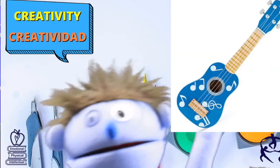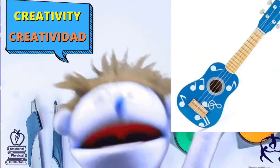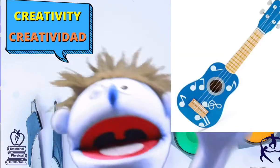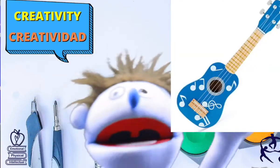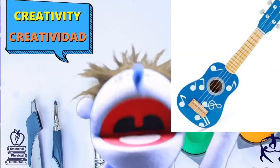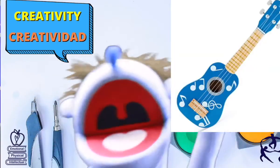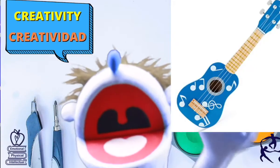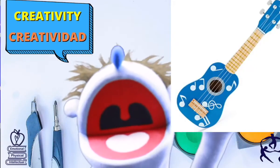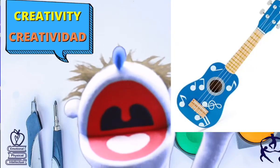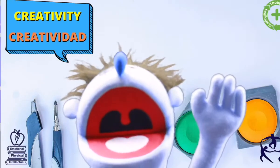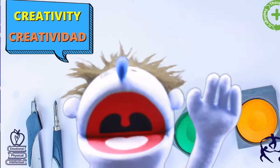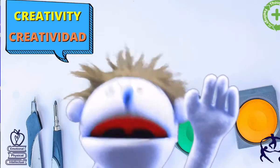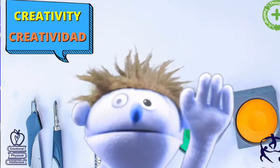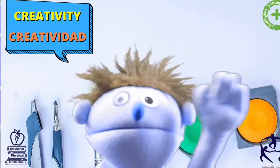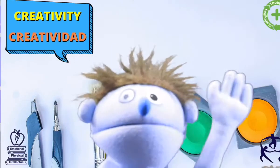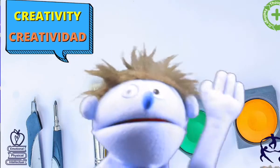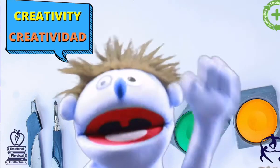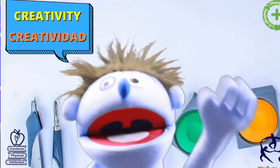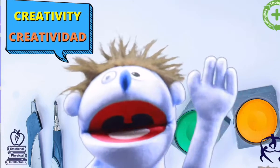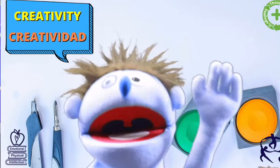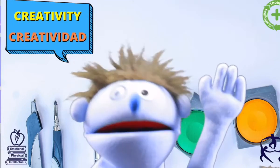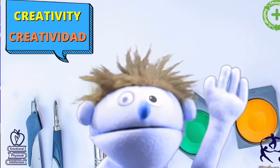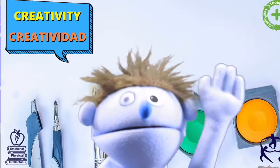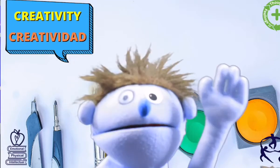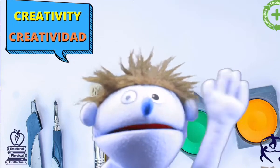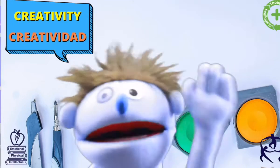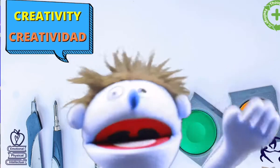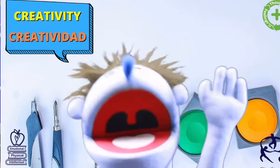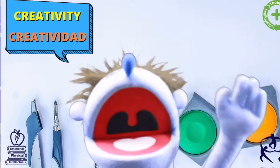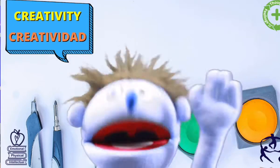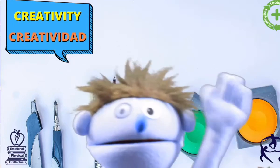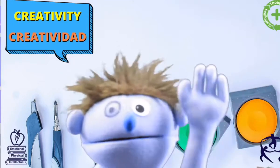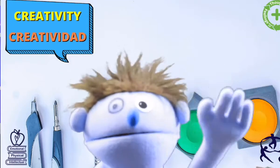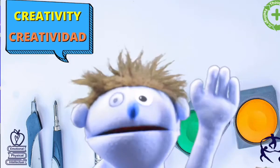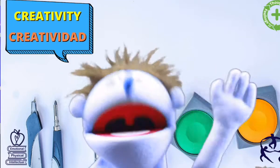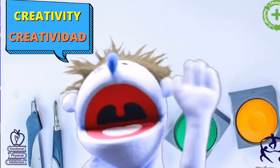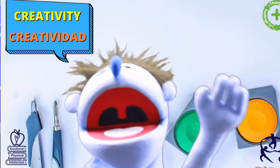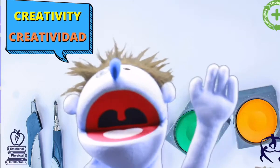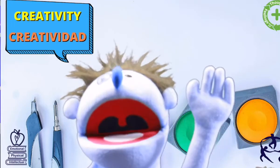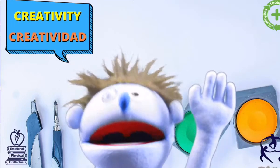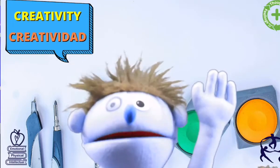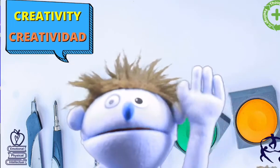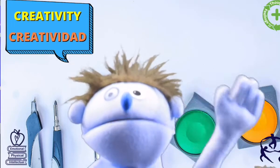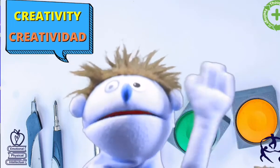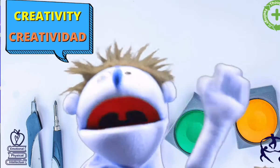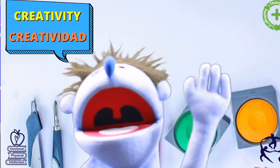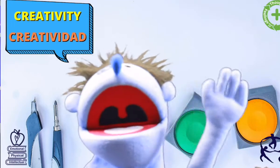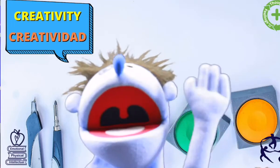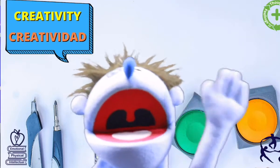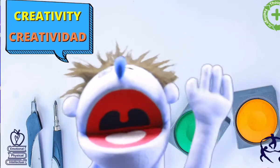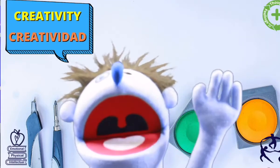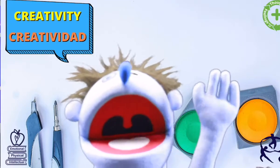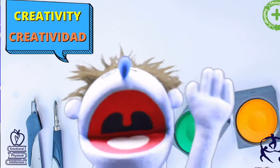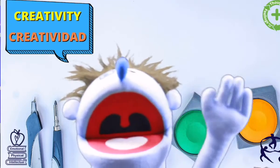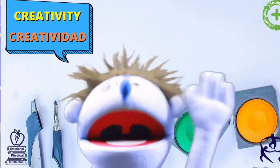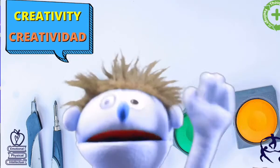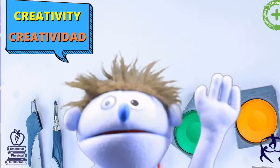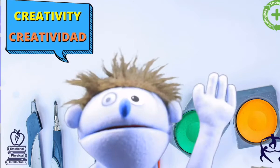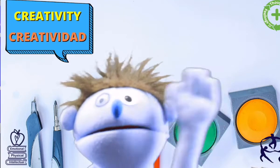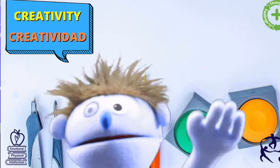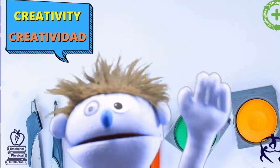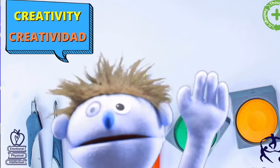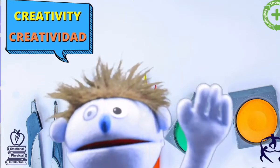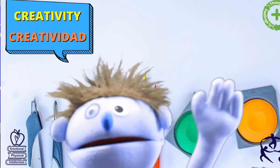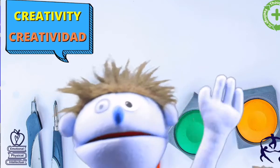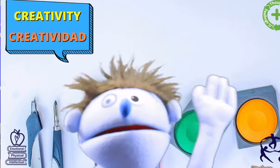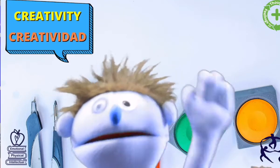learning to play a guitar. And I can't take lessons now, but I asked somebody here